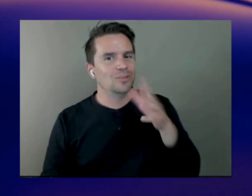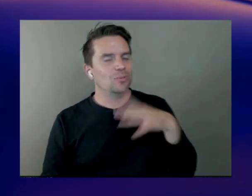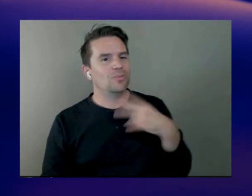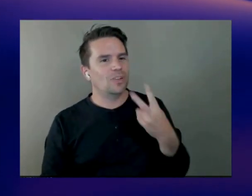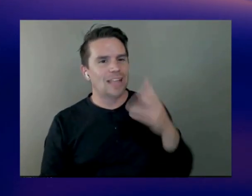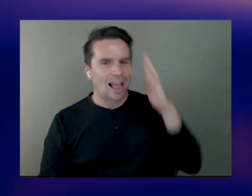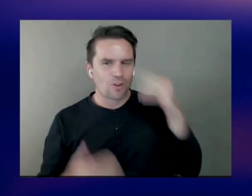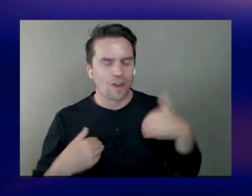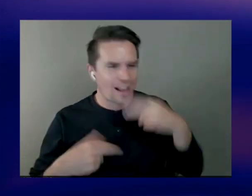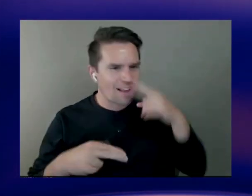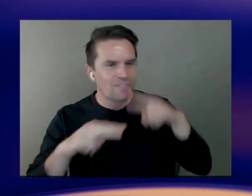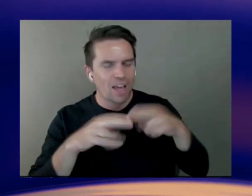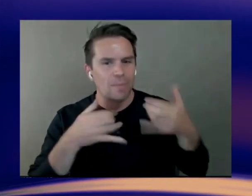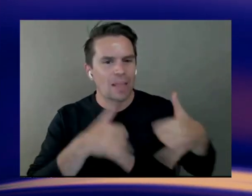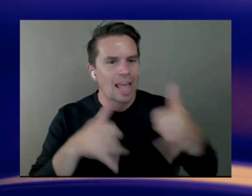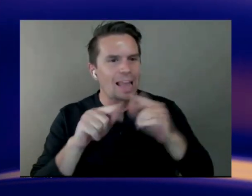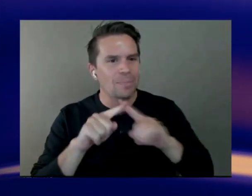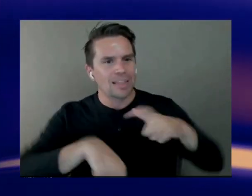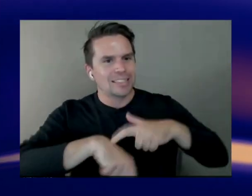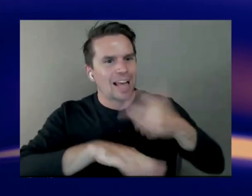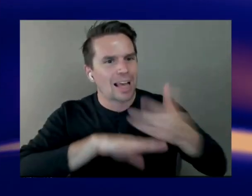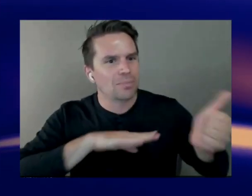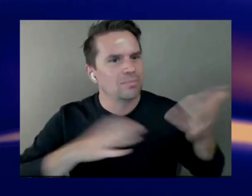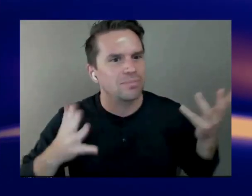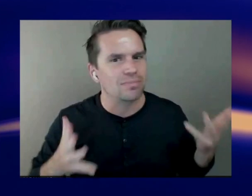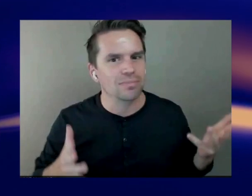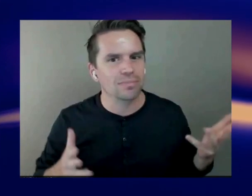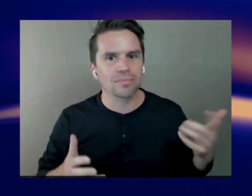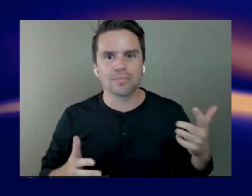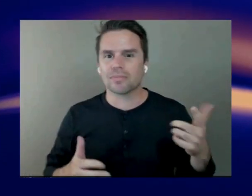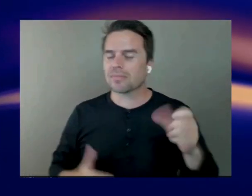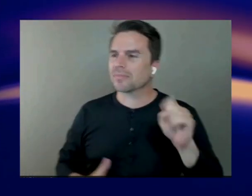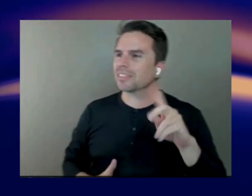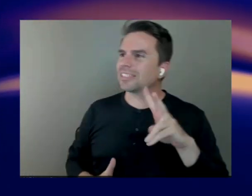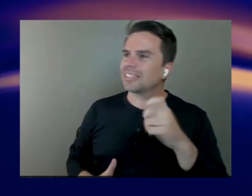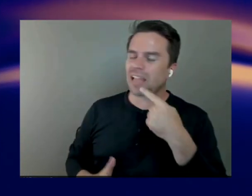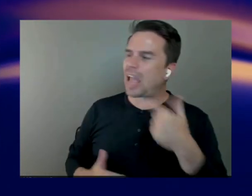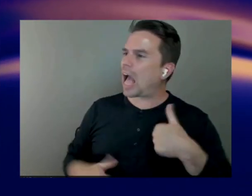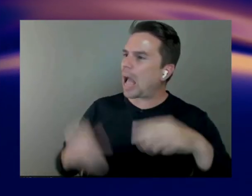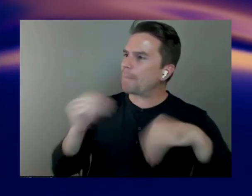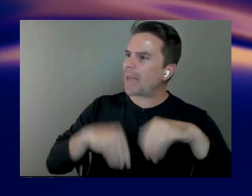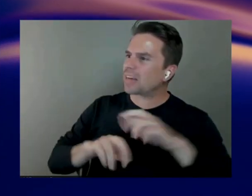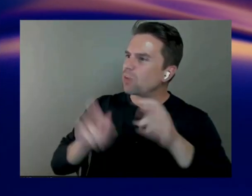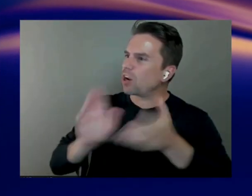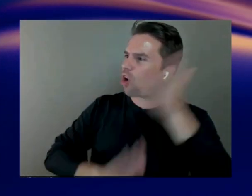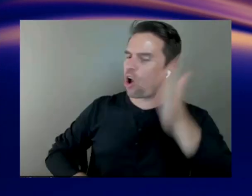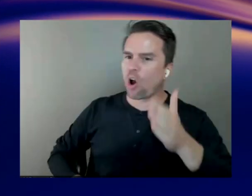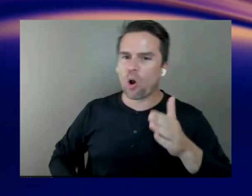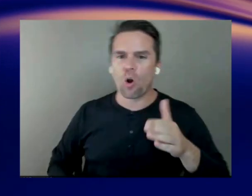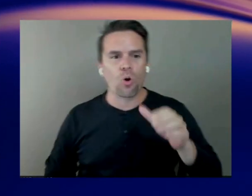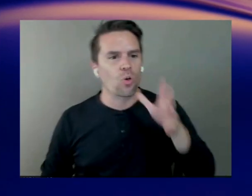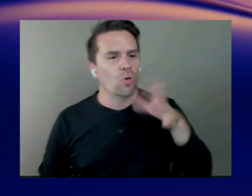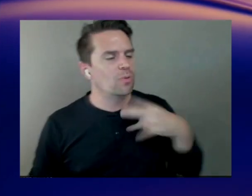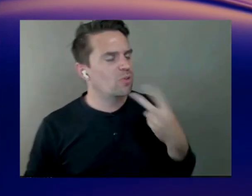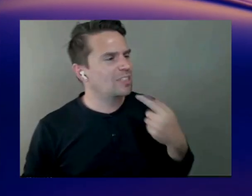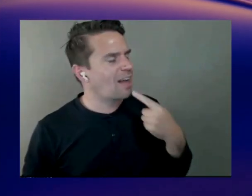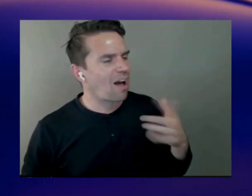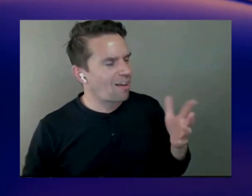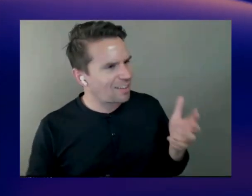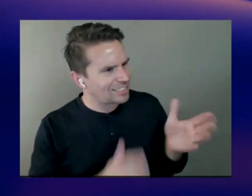generated by AWS Power Hour? The content for AWS Power Hour, if you were to build out everything that we do from